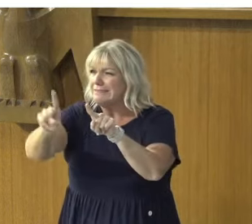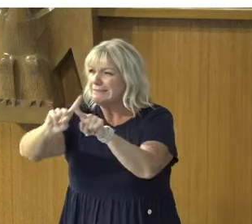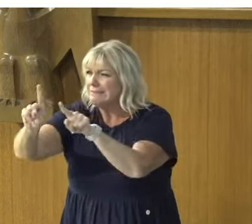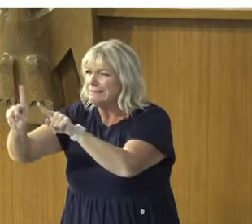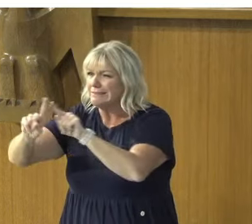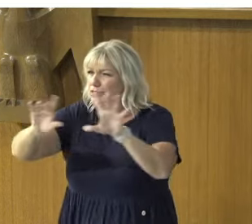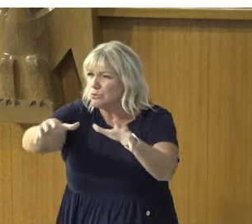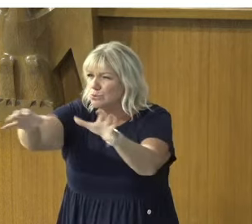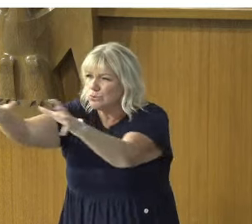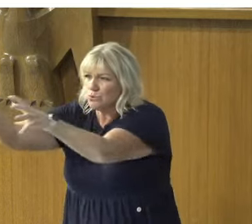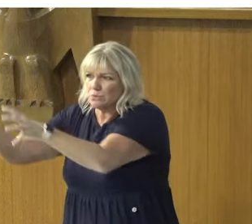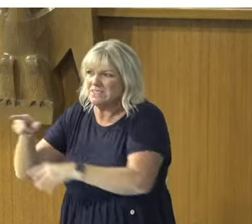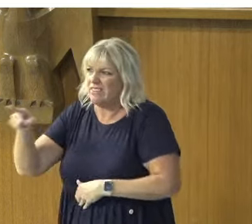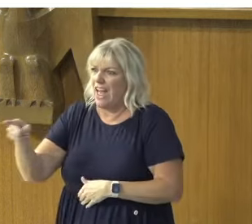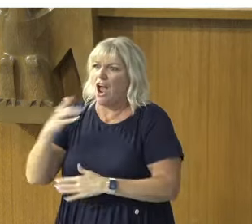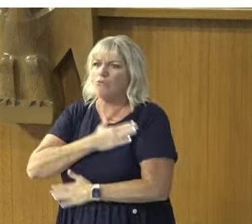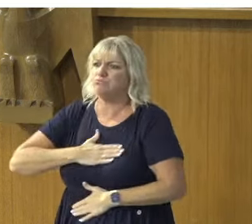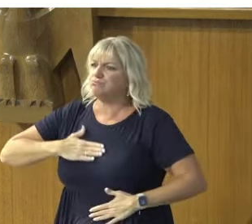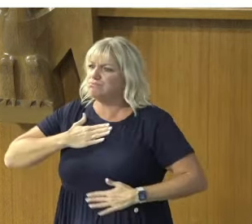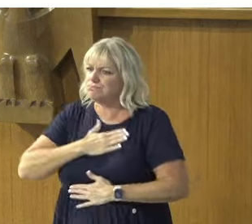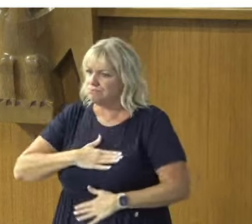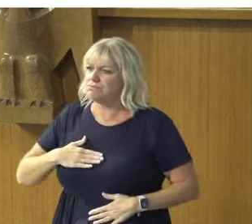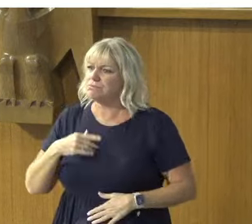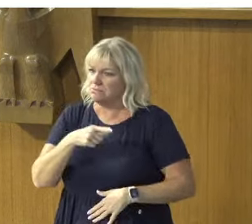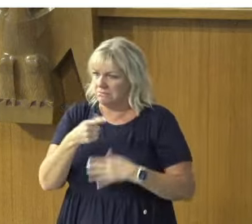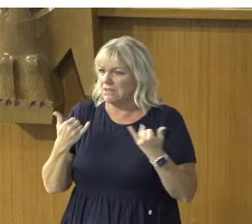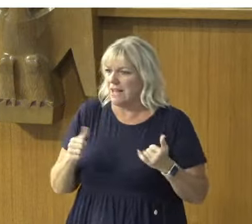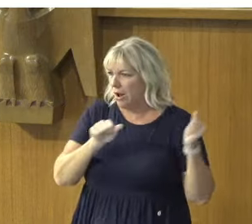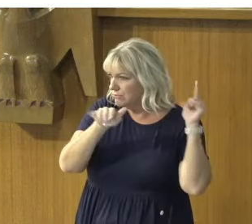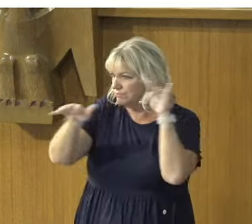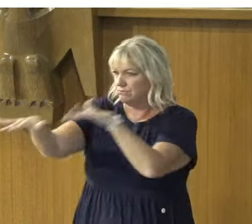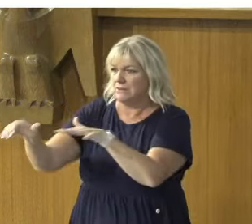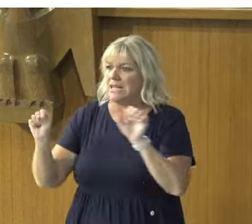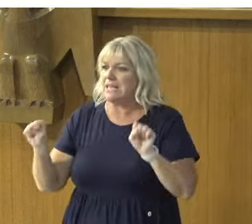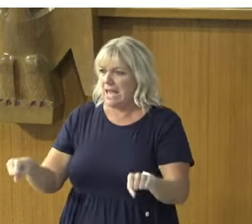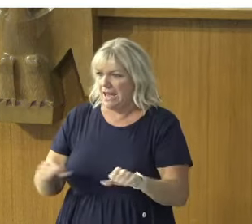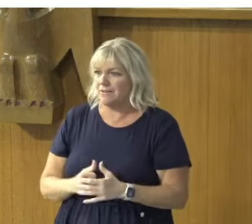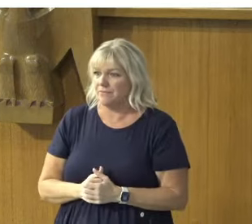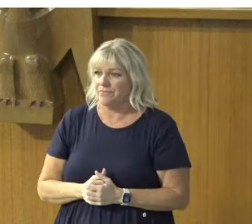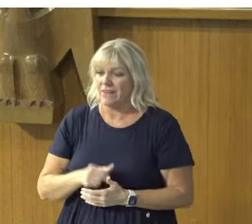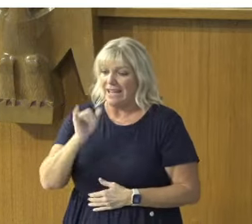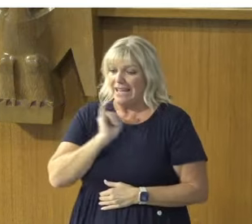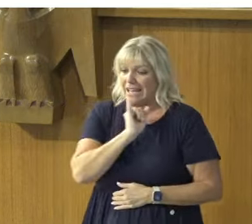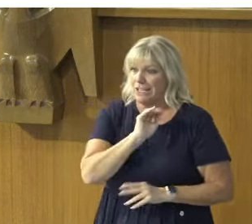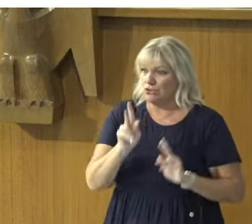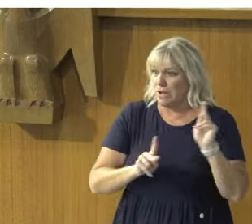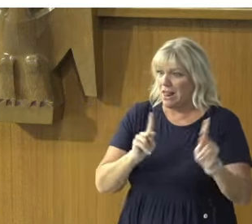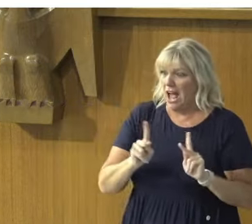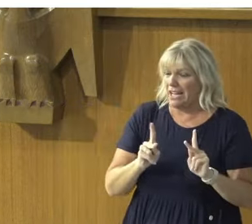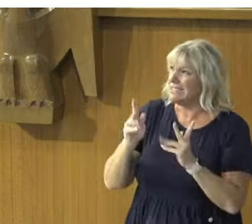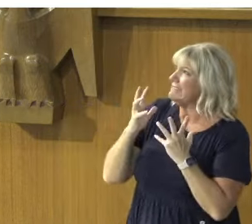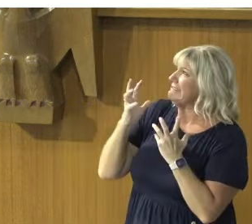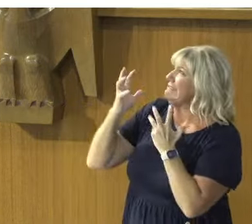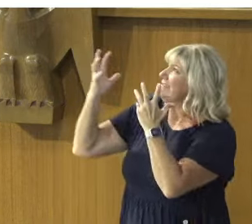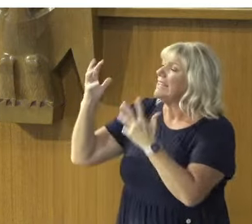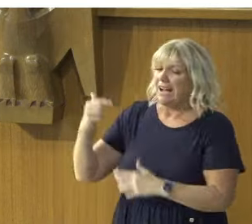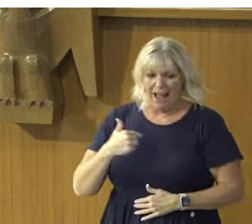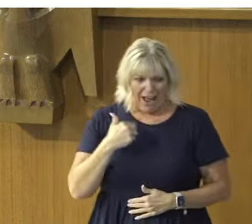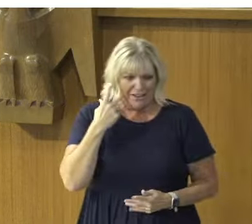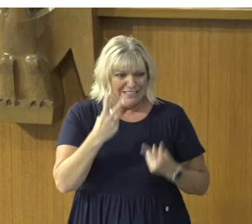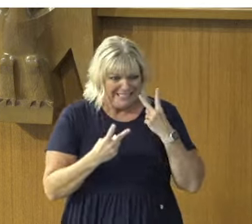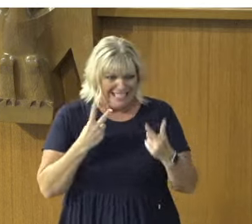Amorites, the Pezzarites, the Hizzites, and the Jebusites. The cry of the Israelites has now come to me. I have also seen